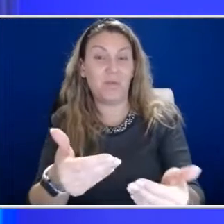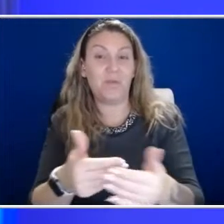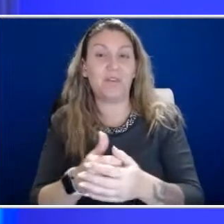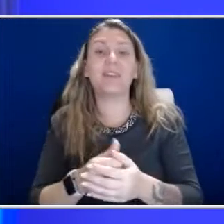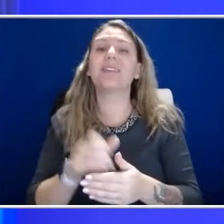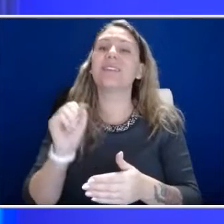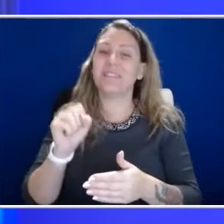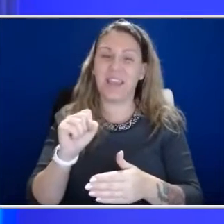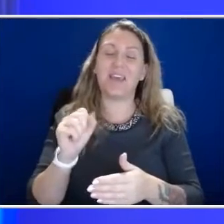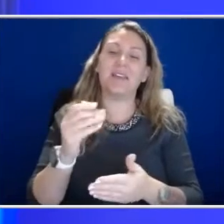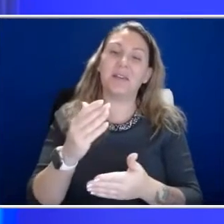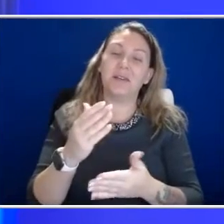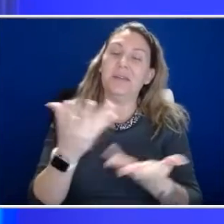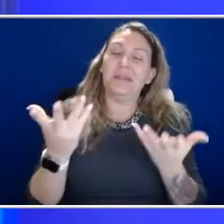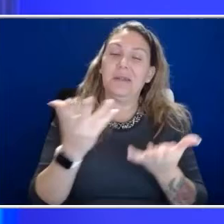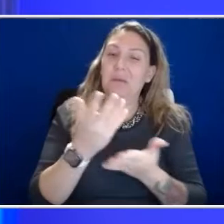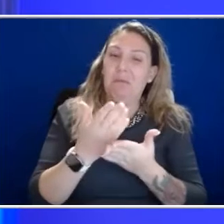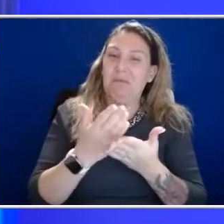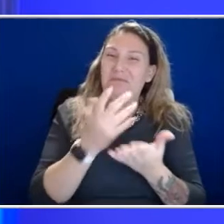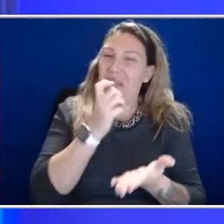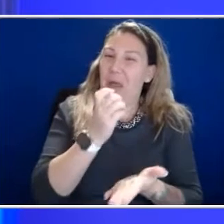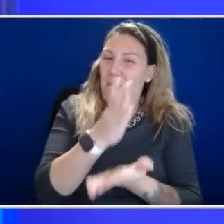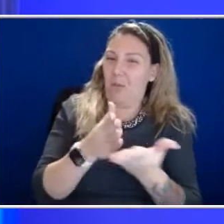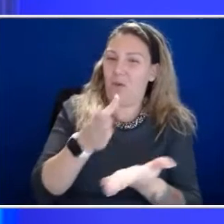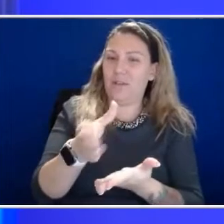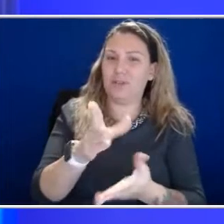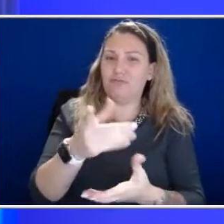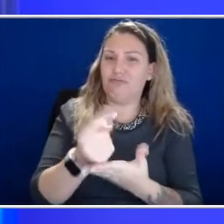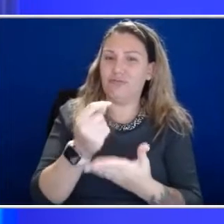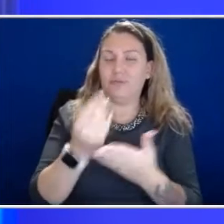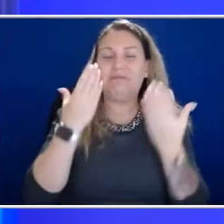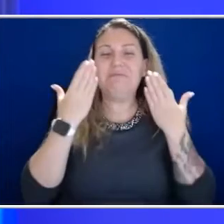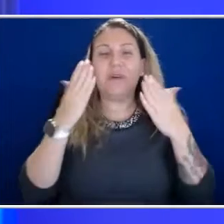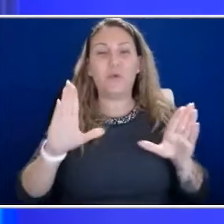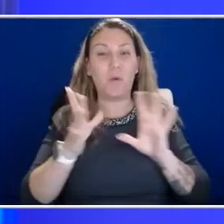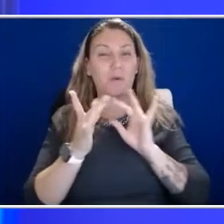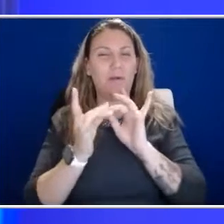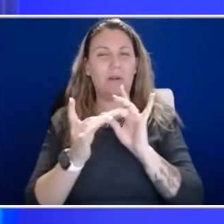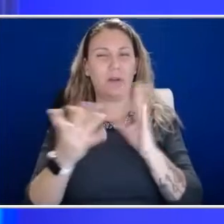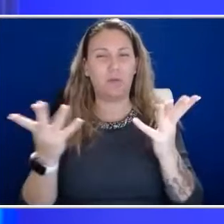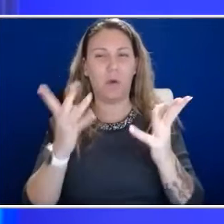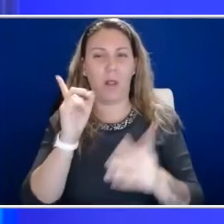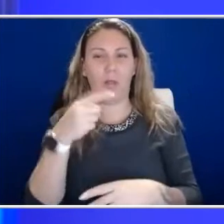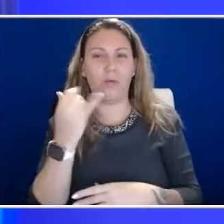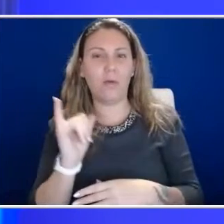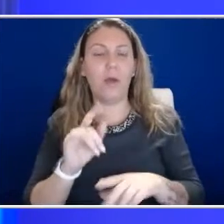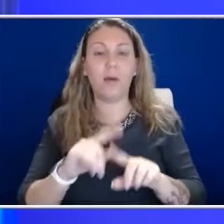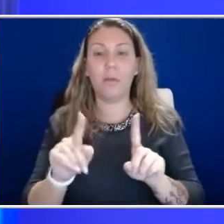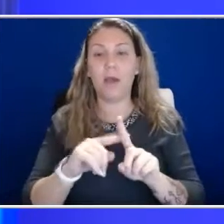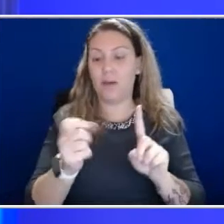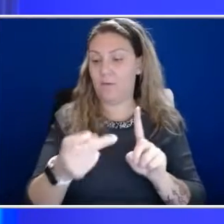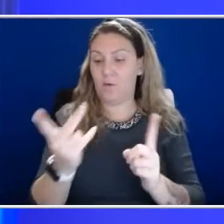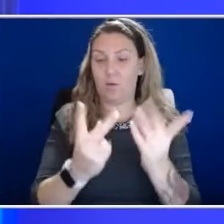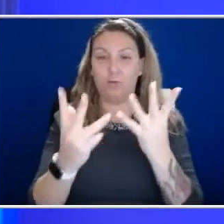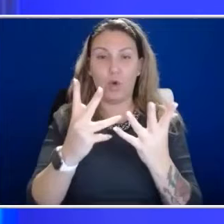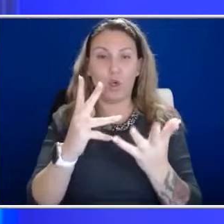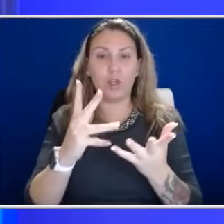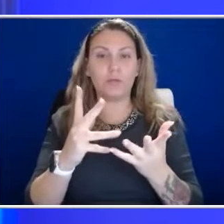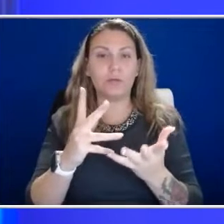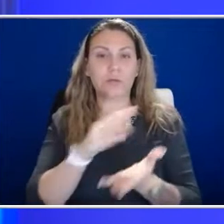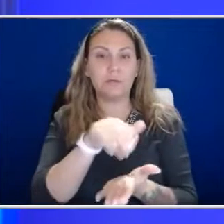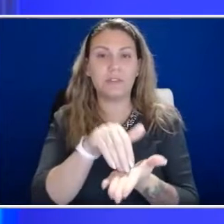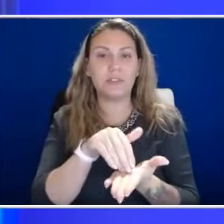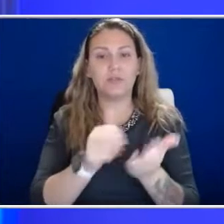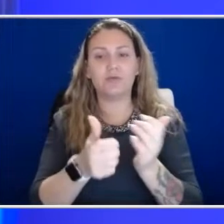treatment, I do not kind of know what that conversation would have been like. I do know that a couple burn centers do use it more commonly,